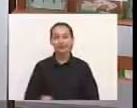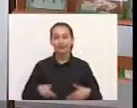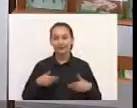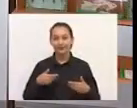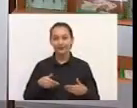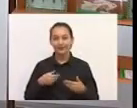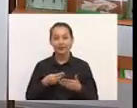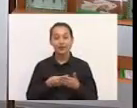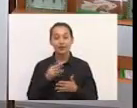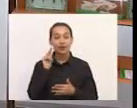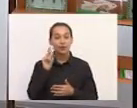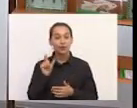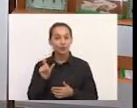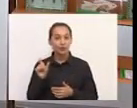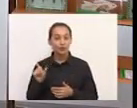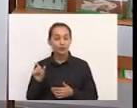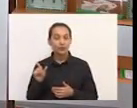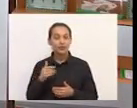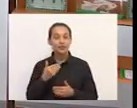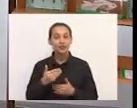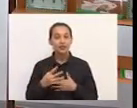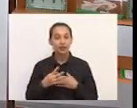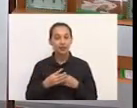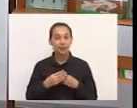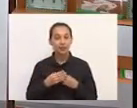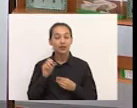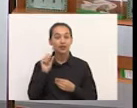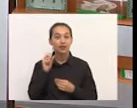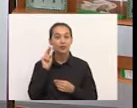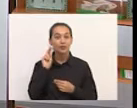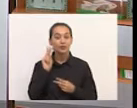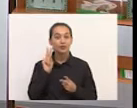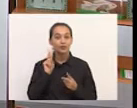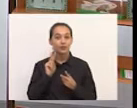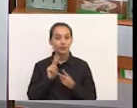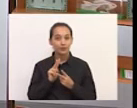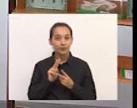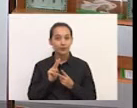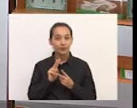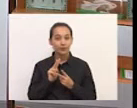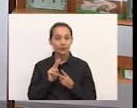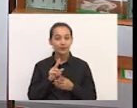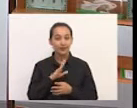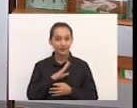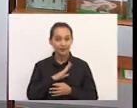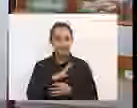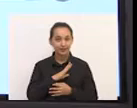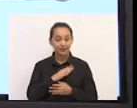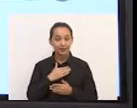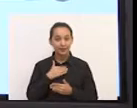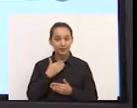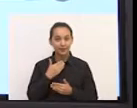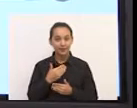Assalomu alaykum aziz o'quvchim. Mana sizlar bilan adabiyot darslarida yana g'oyibona uchrashib turibmiz. Men